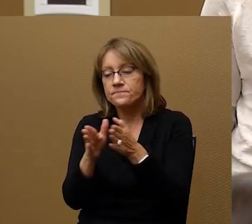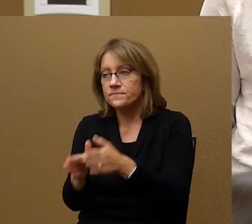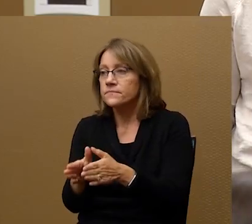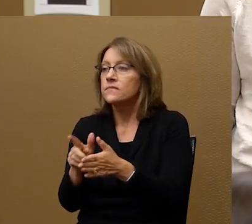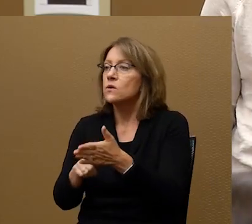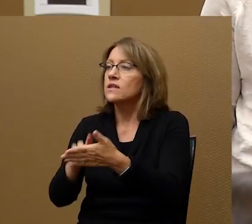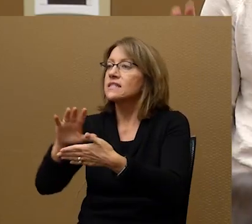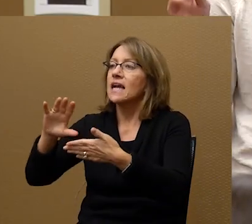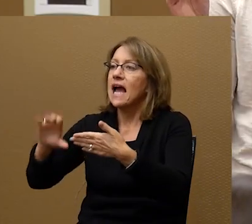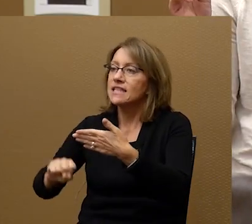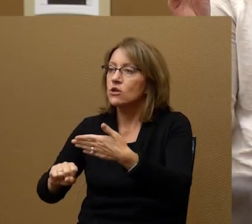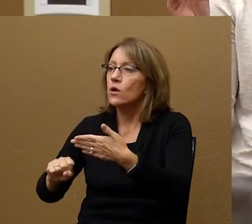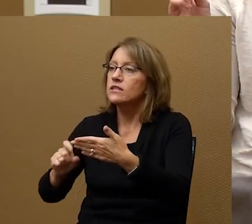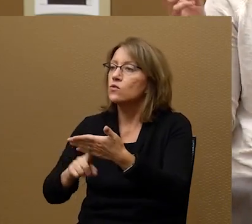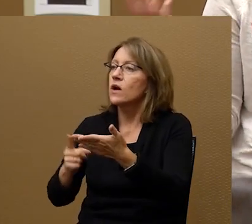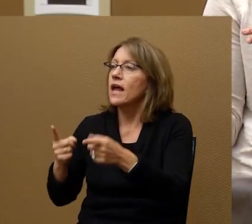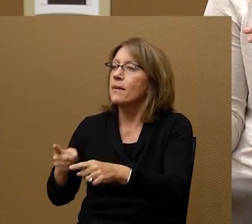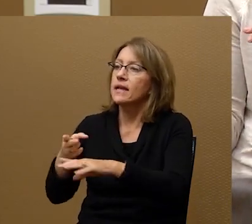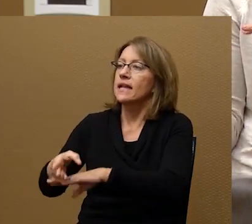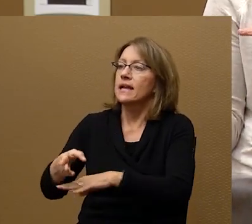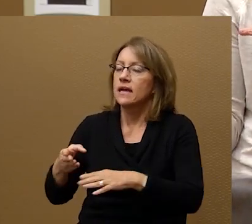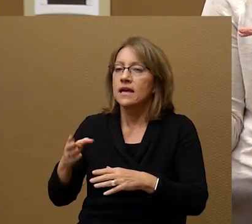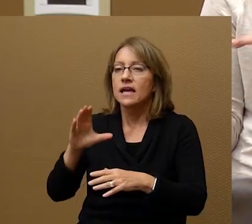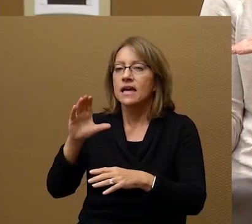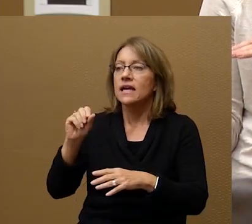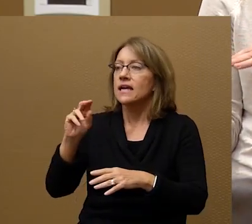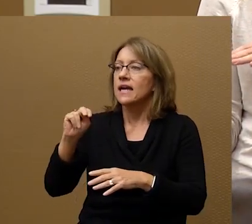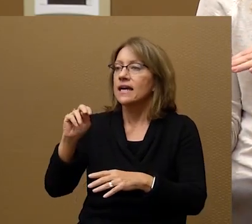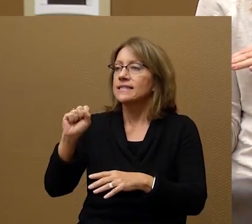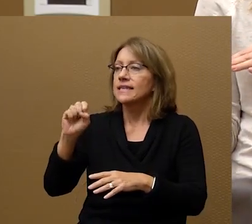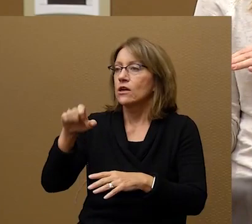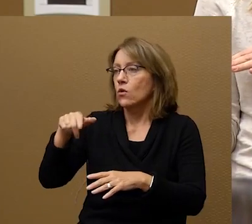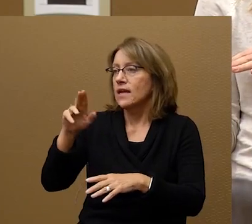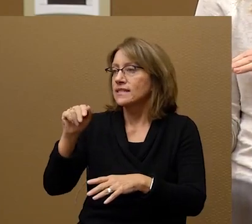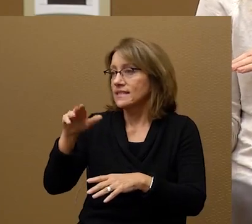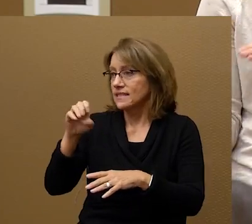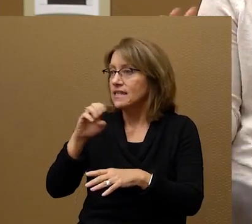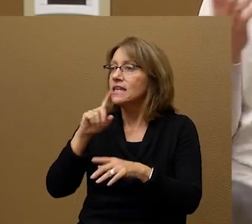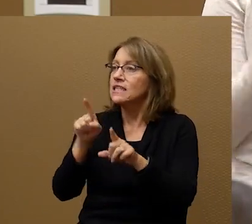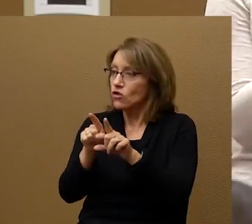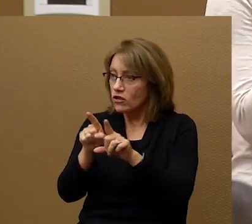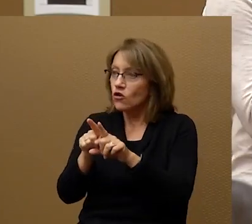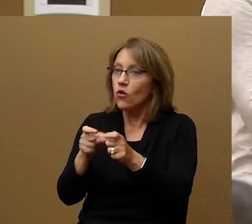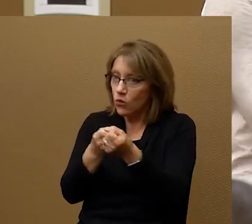what the consequence was. Consequence is also the reinforcement in some cases.